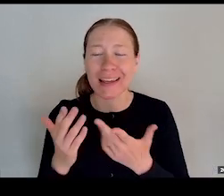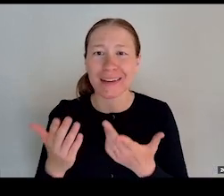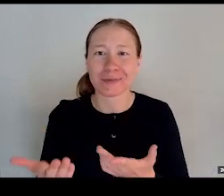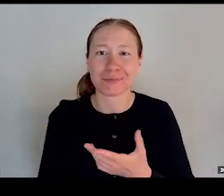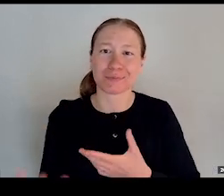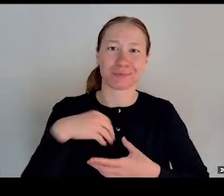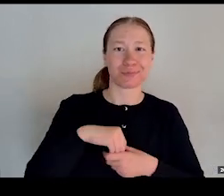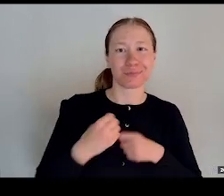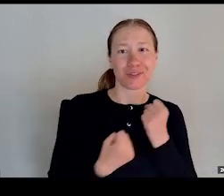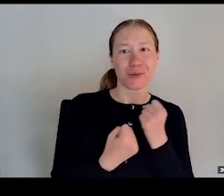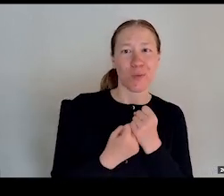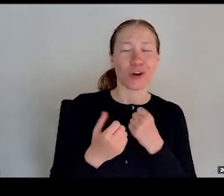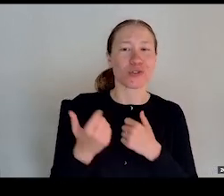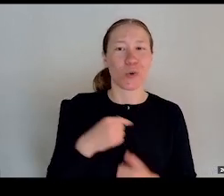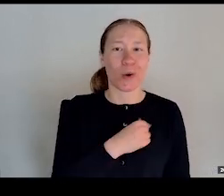can assist.